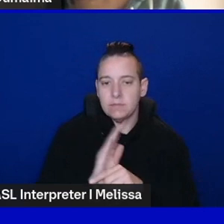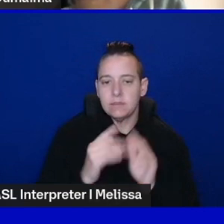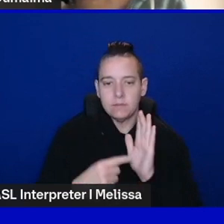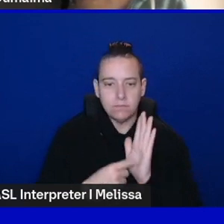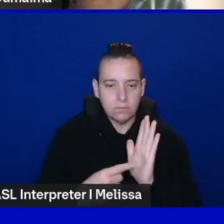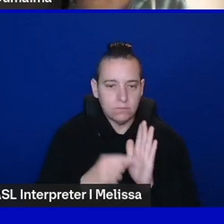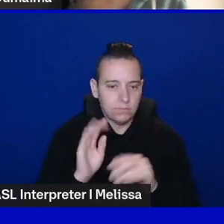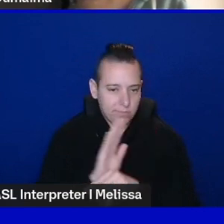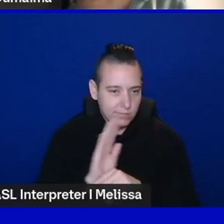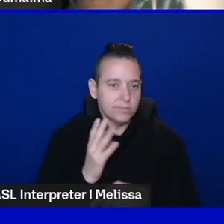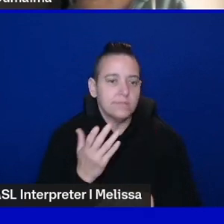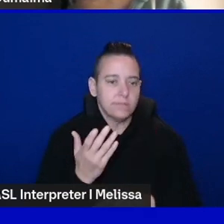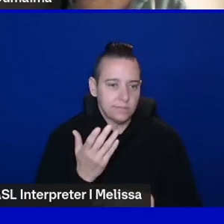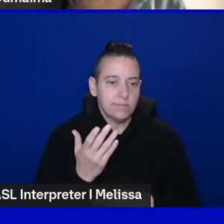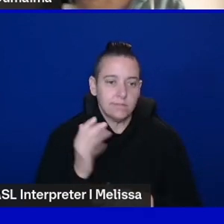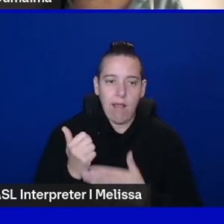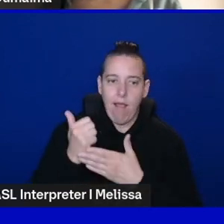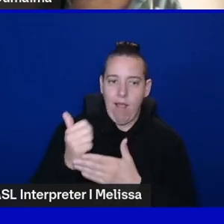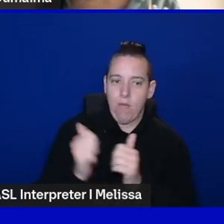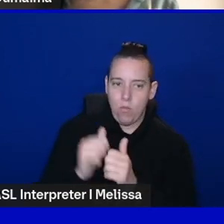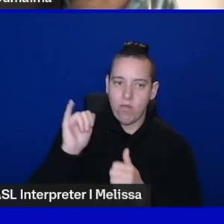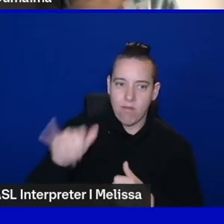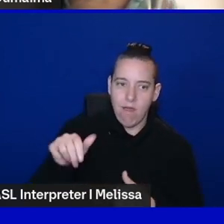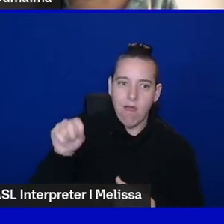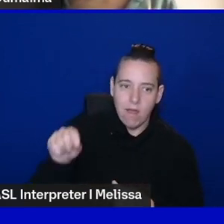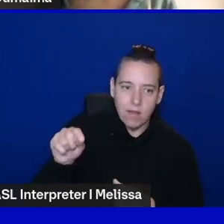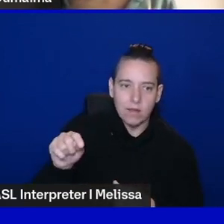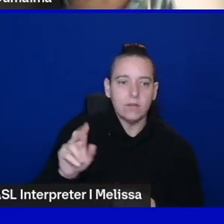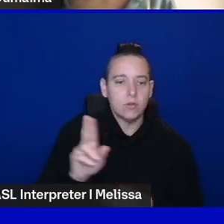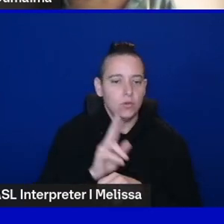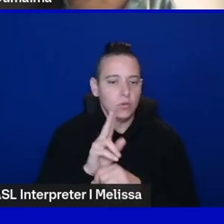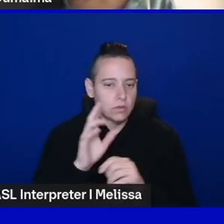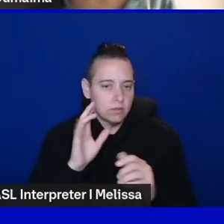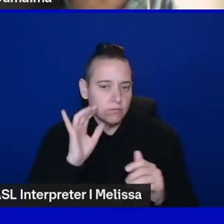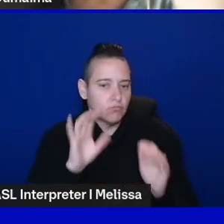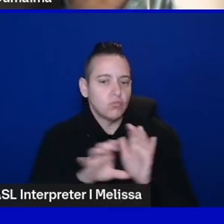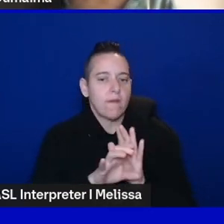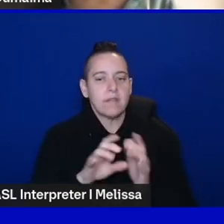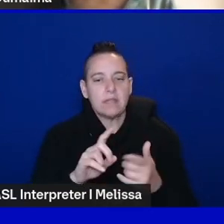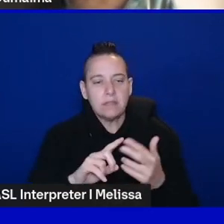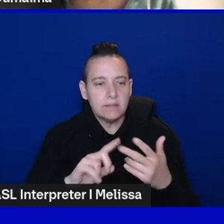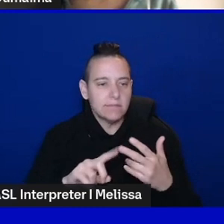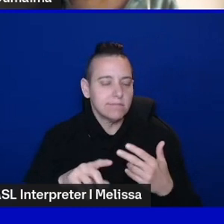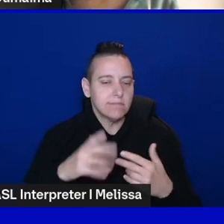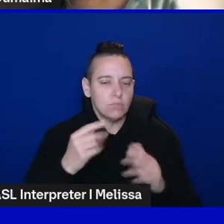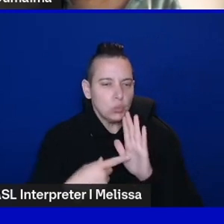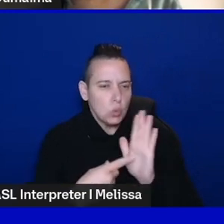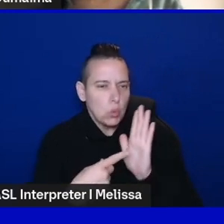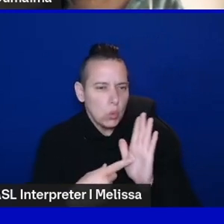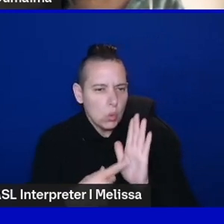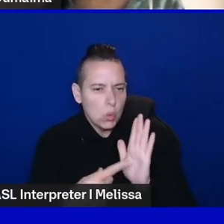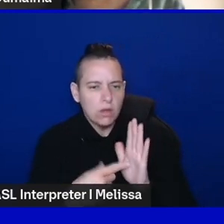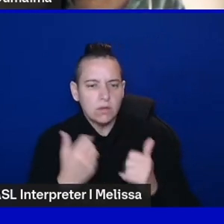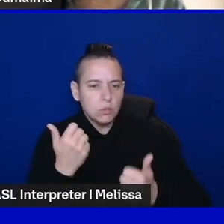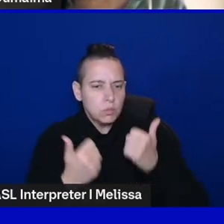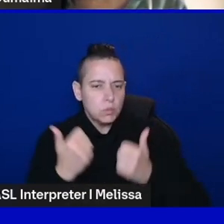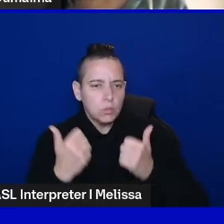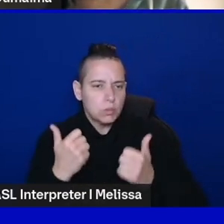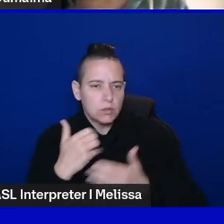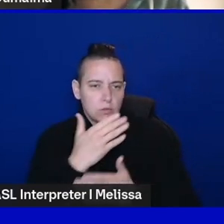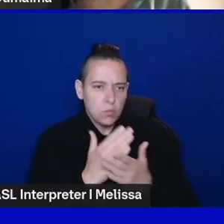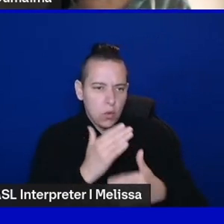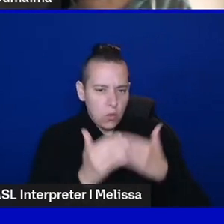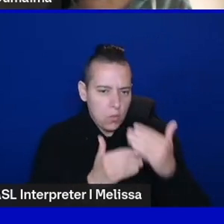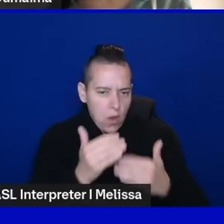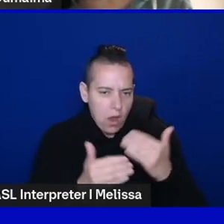modelers actually help with that, using the graphics and showing you which part of the process